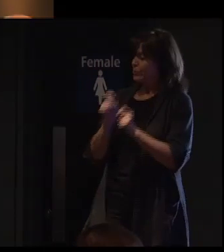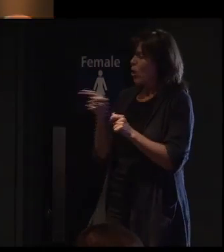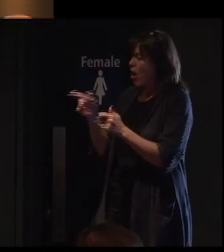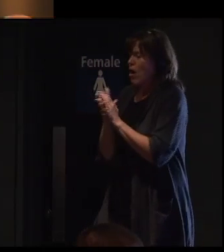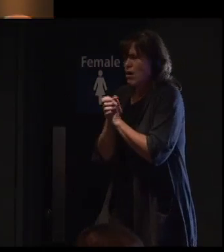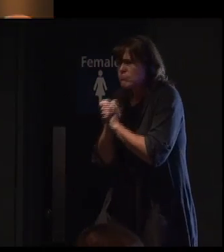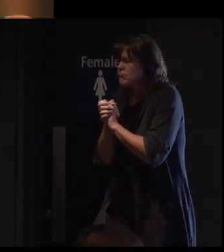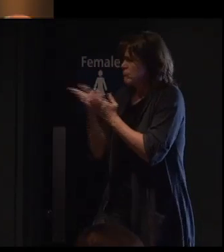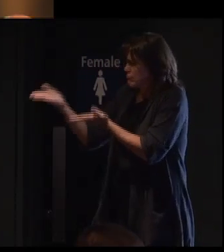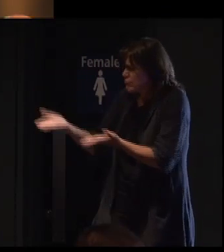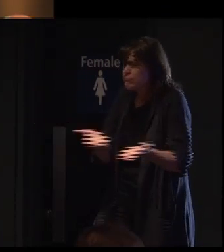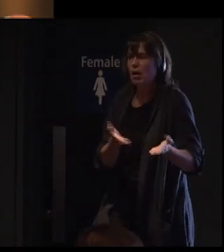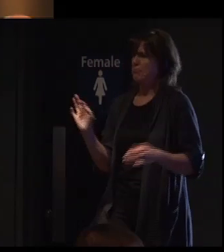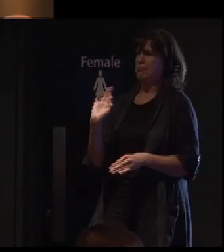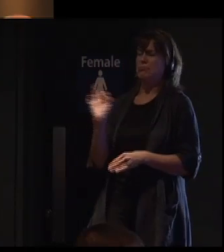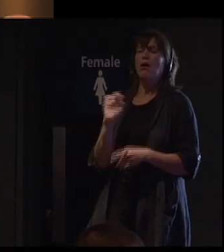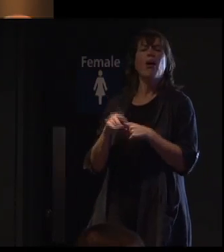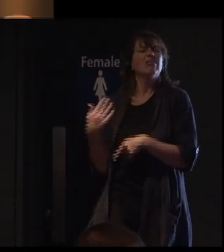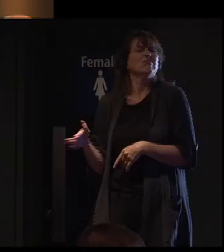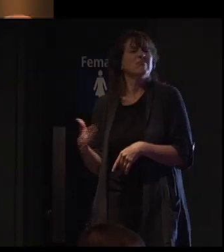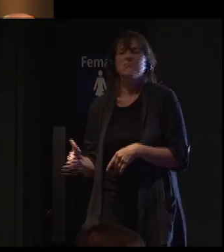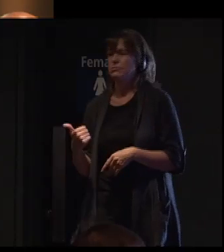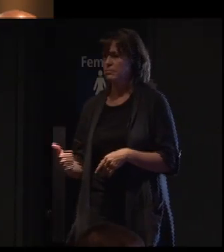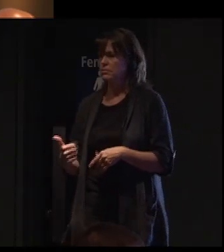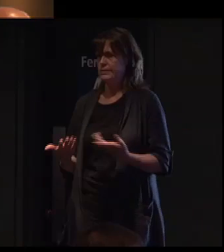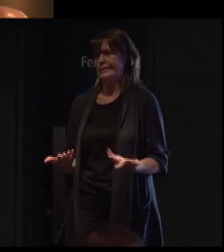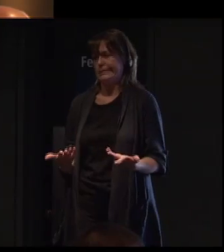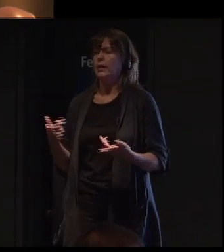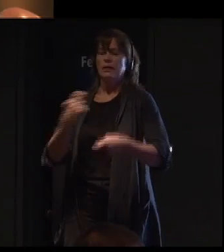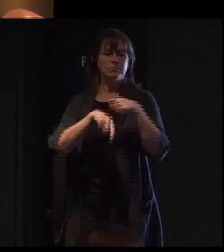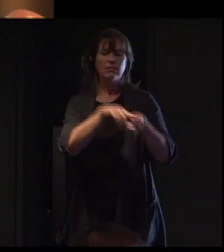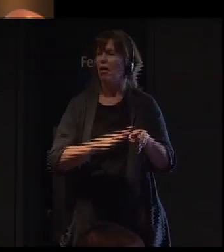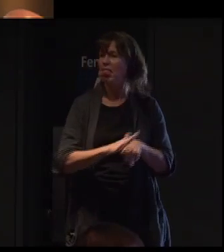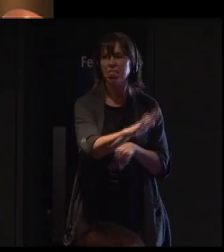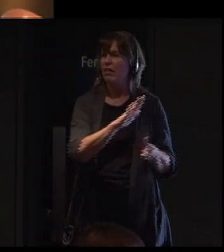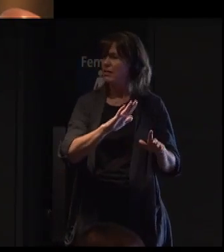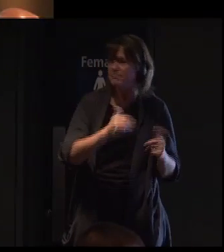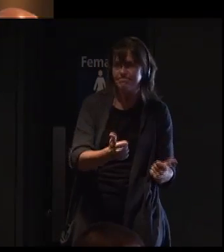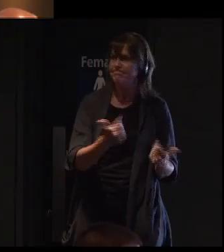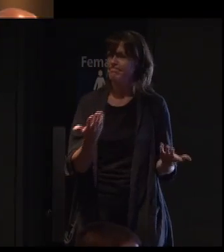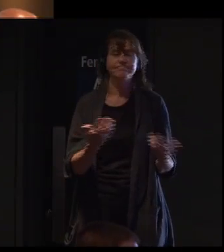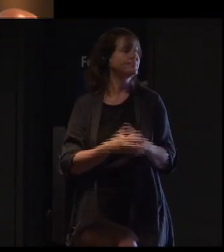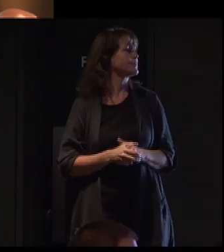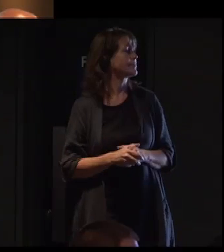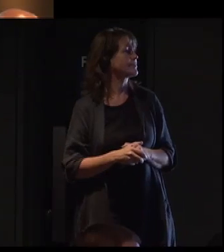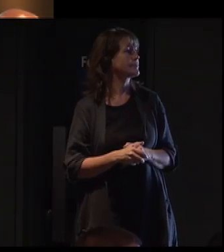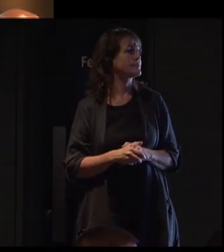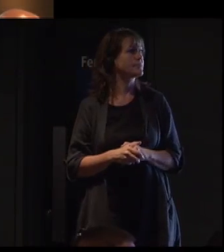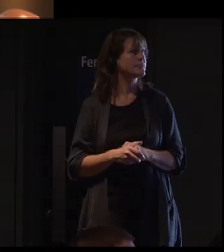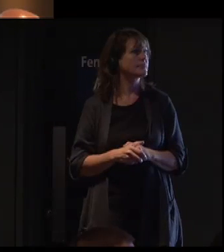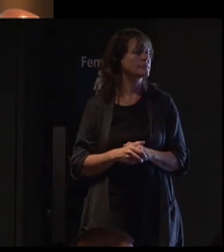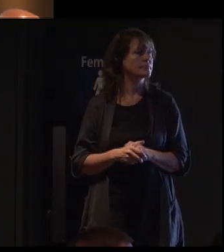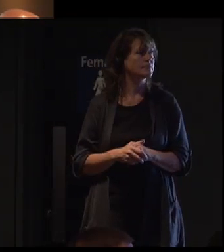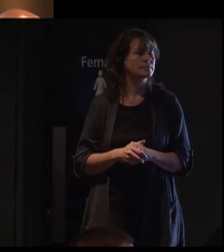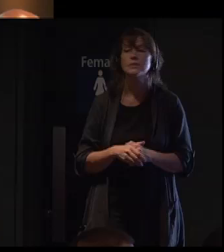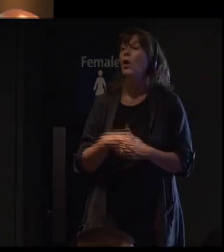valuable customer or guest. And I'm sorry to say, but then sometimes equal treatment often means poor treatment